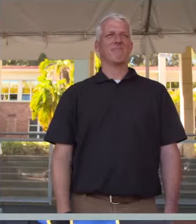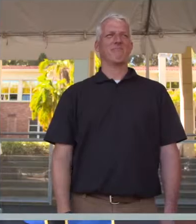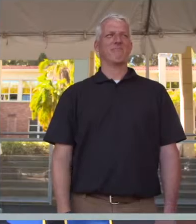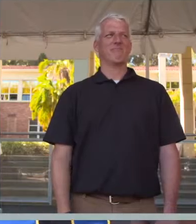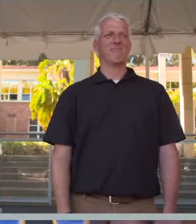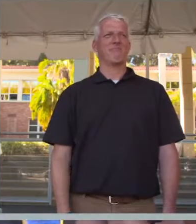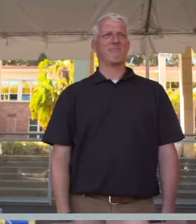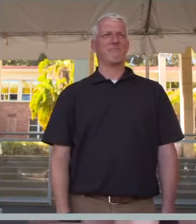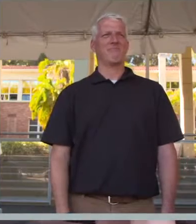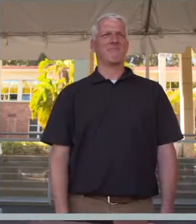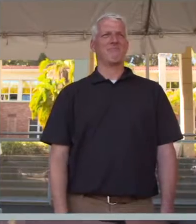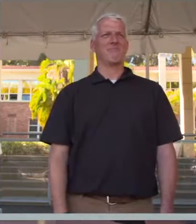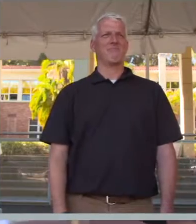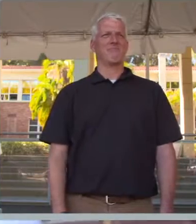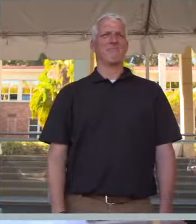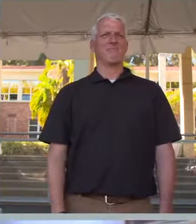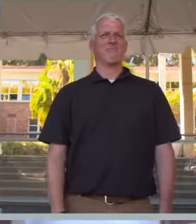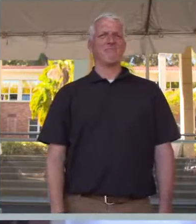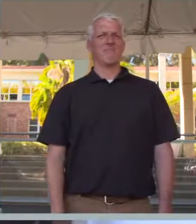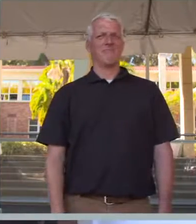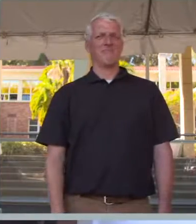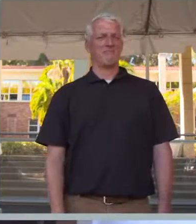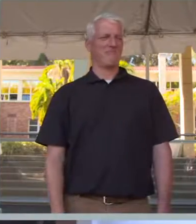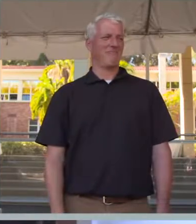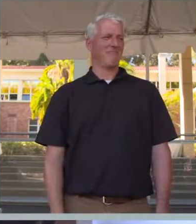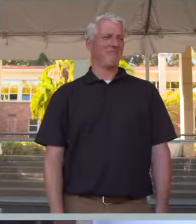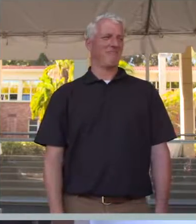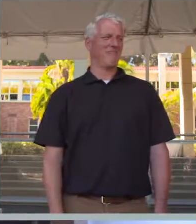Michaela Ann Tianco Bantugan.